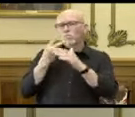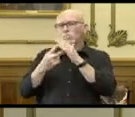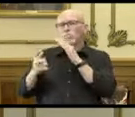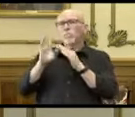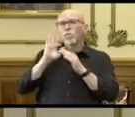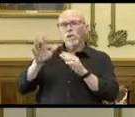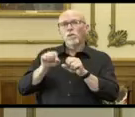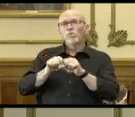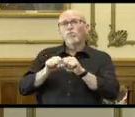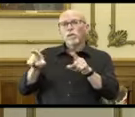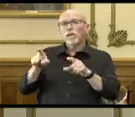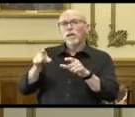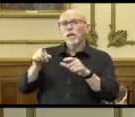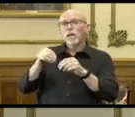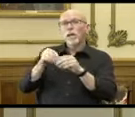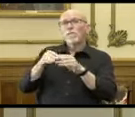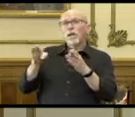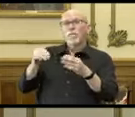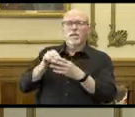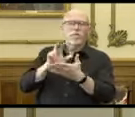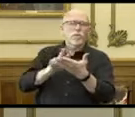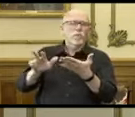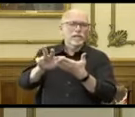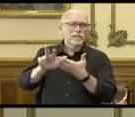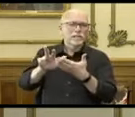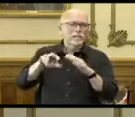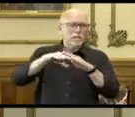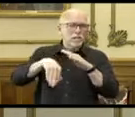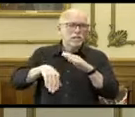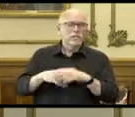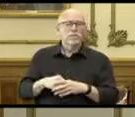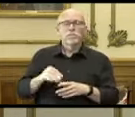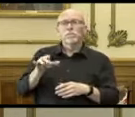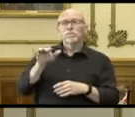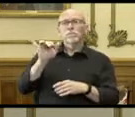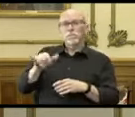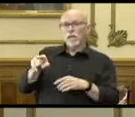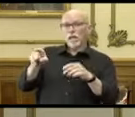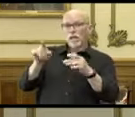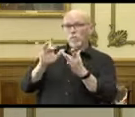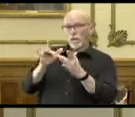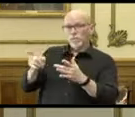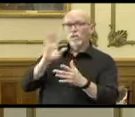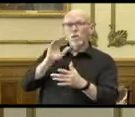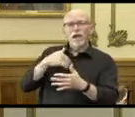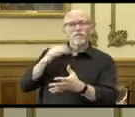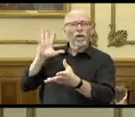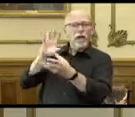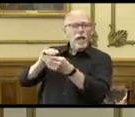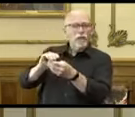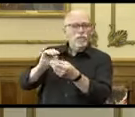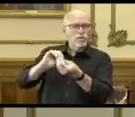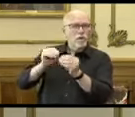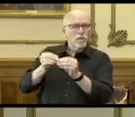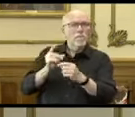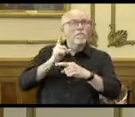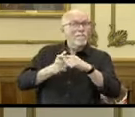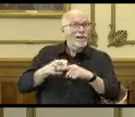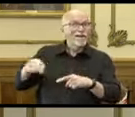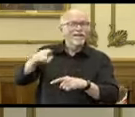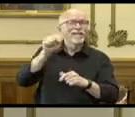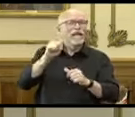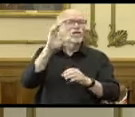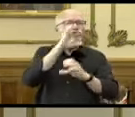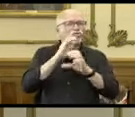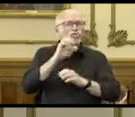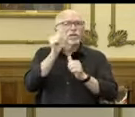release of the public dashboard within 3 weeks. This dashboard will include aggregate numbers, but will also allow users to search